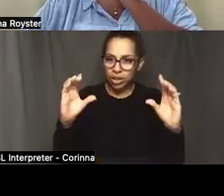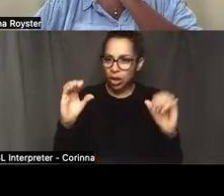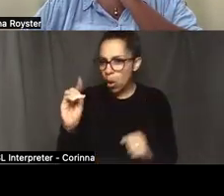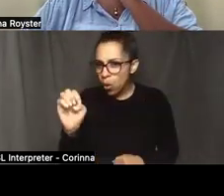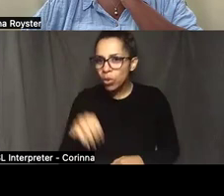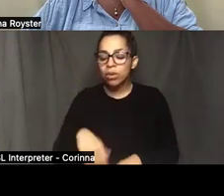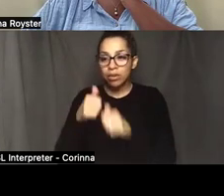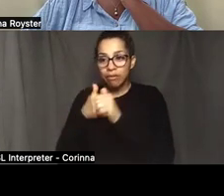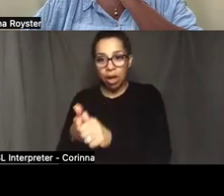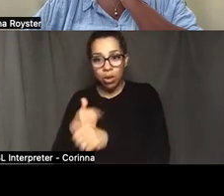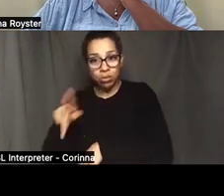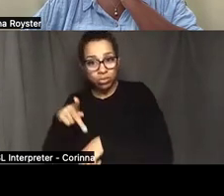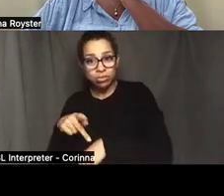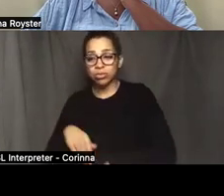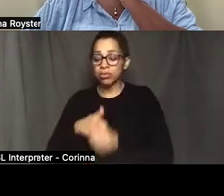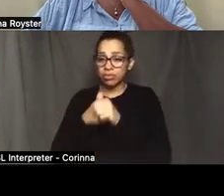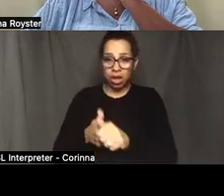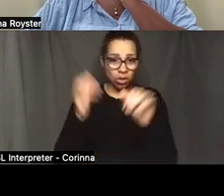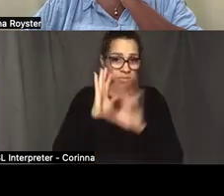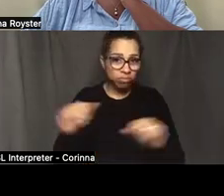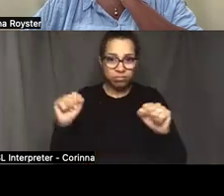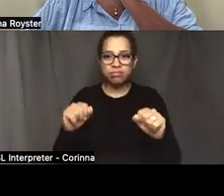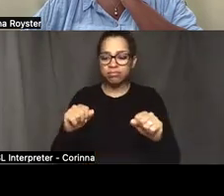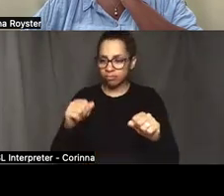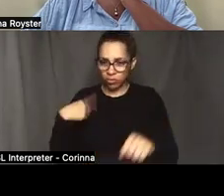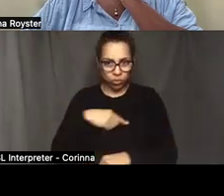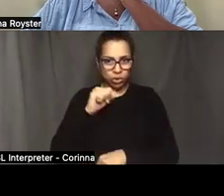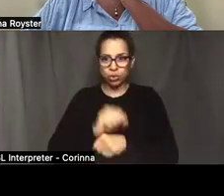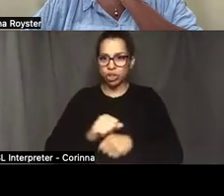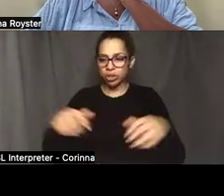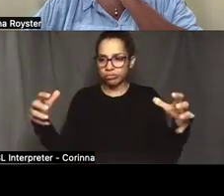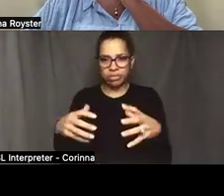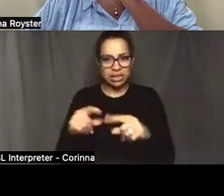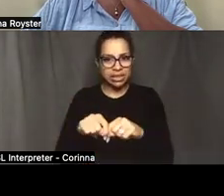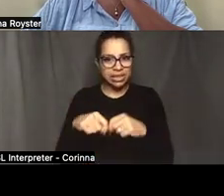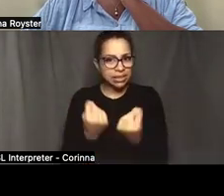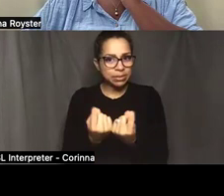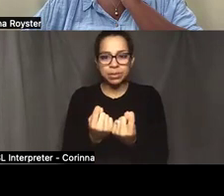give you, and we can do that. We do that as a team.